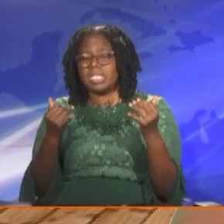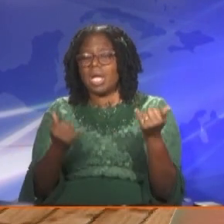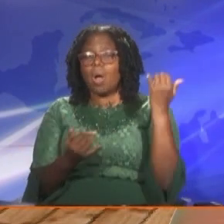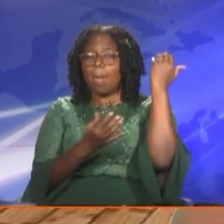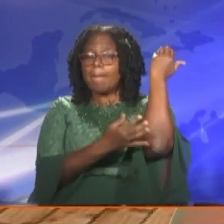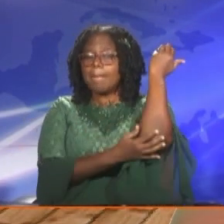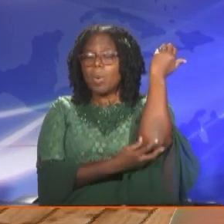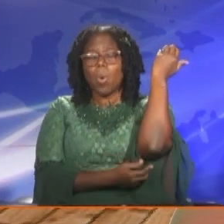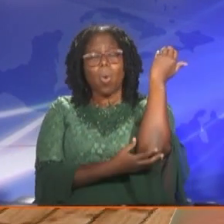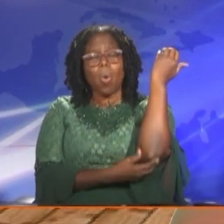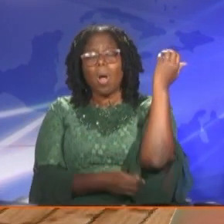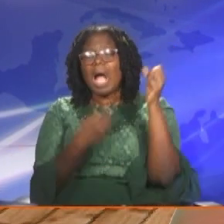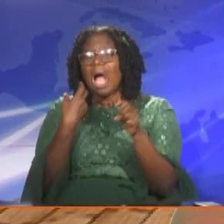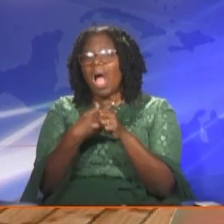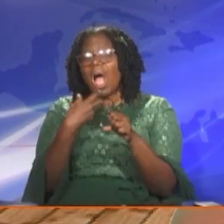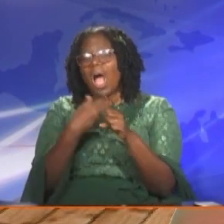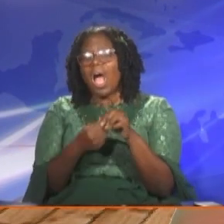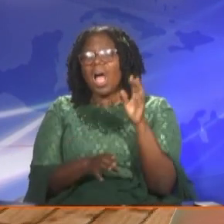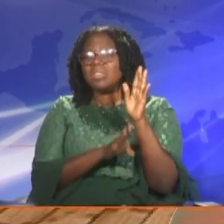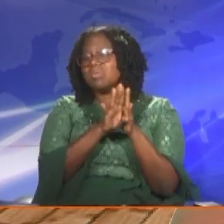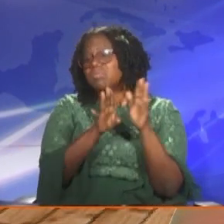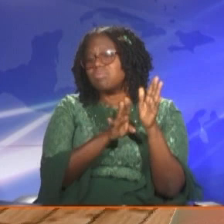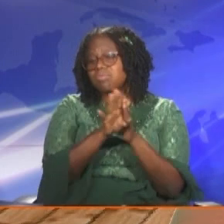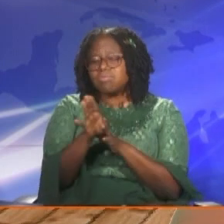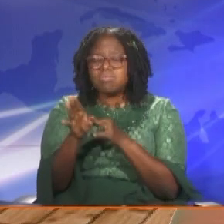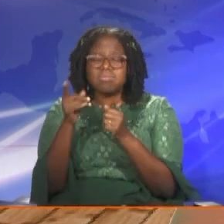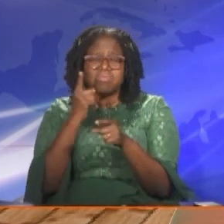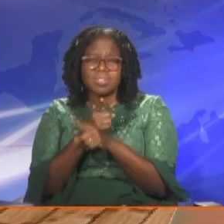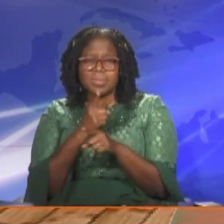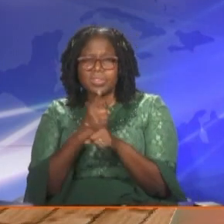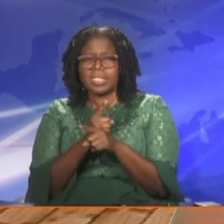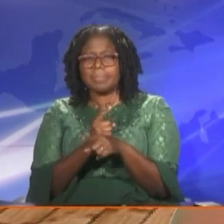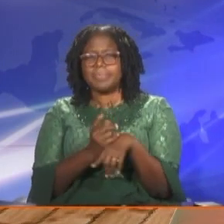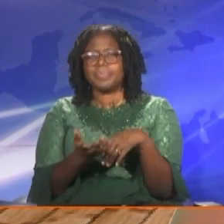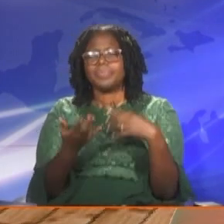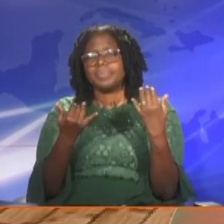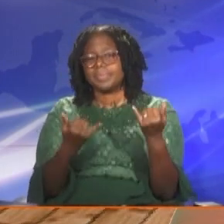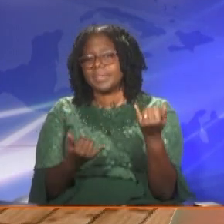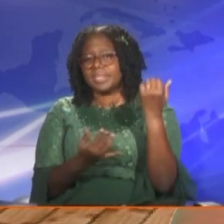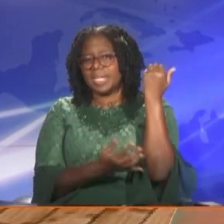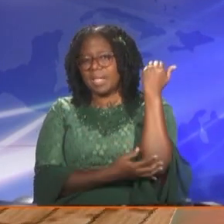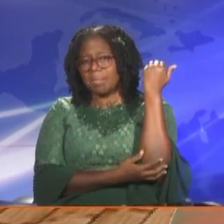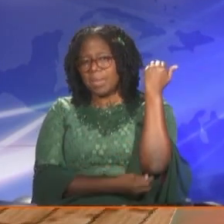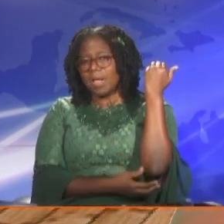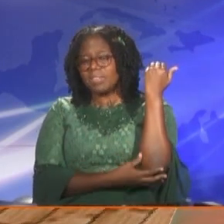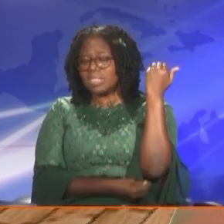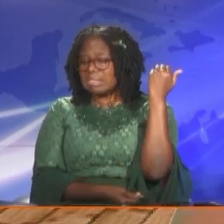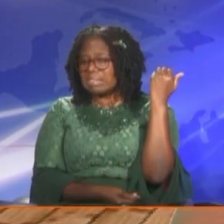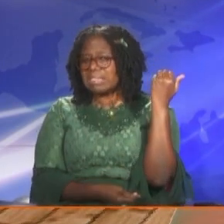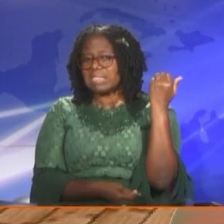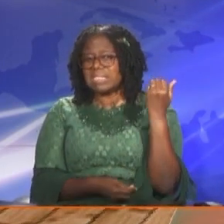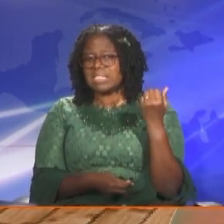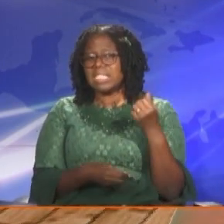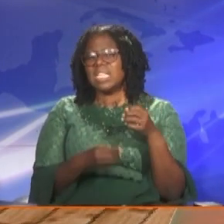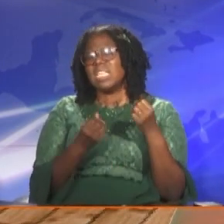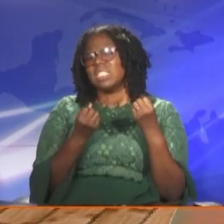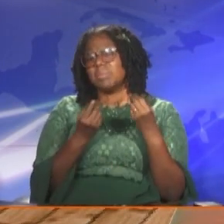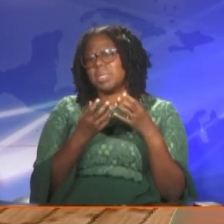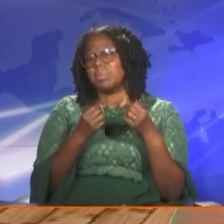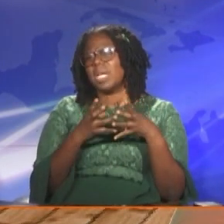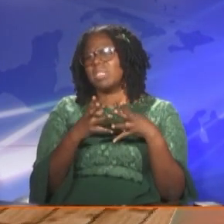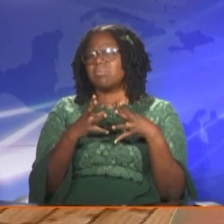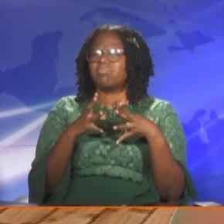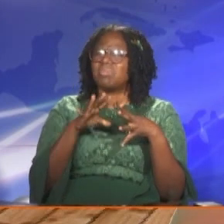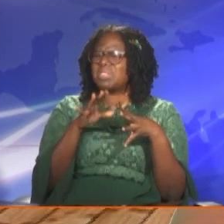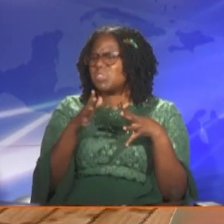is. And because poverty on the whole is a multidimensional phenomenon, it's a complicated problem